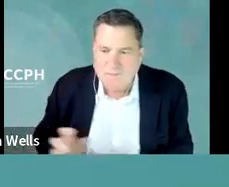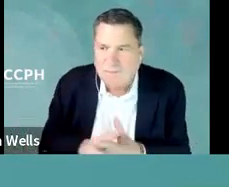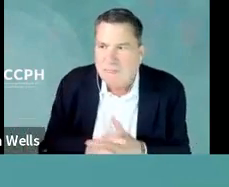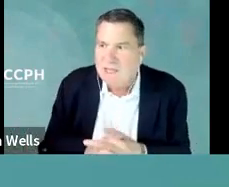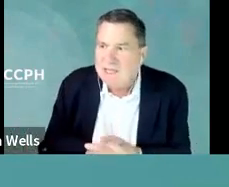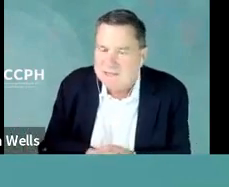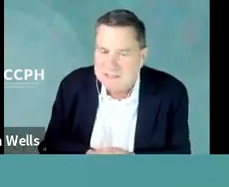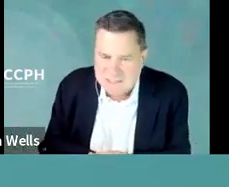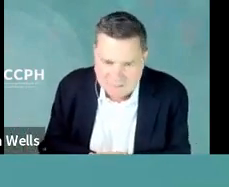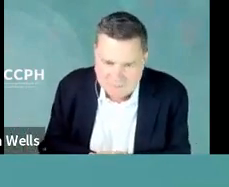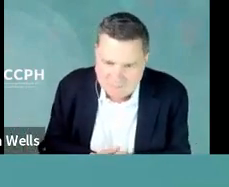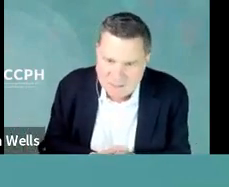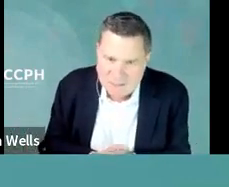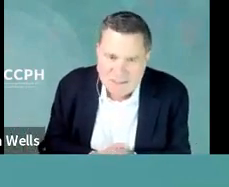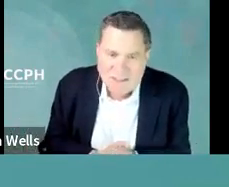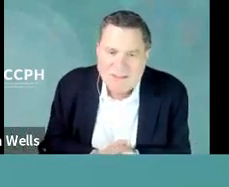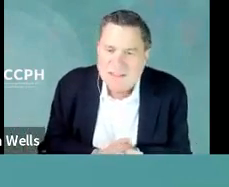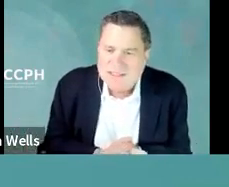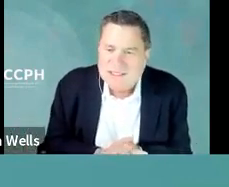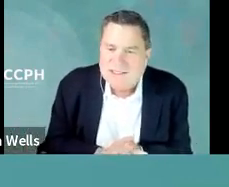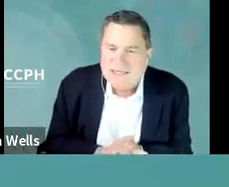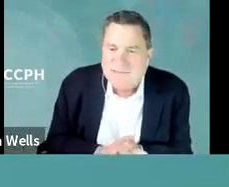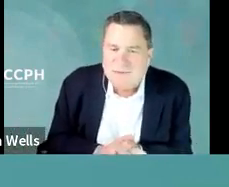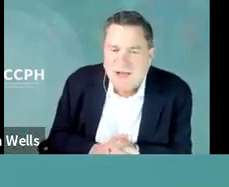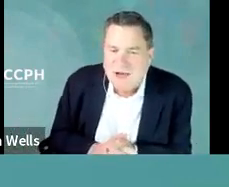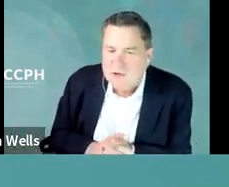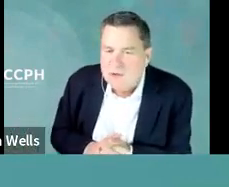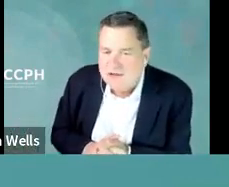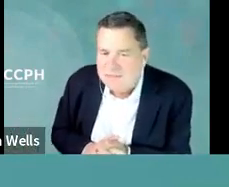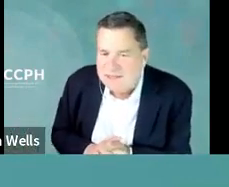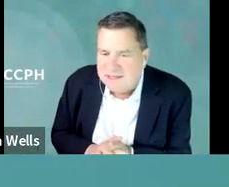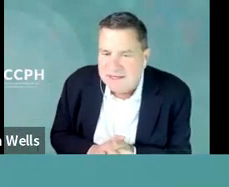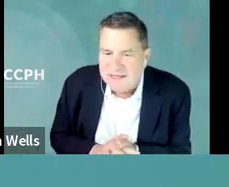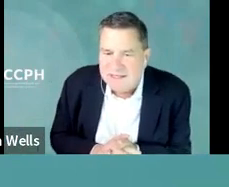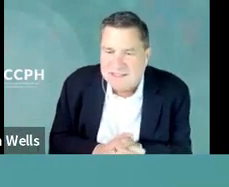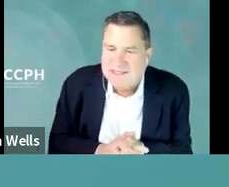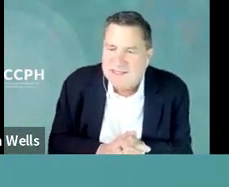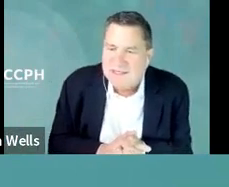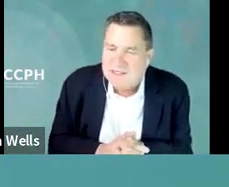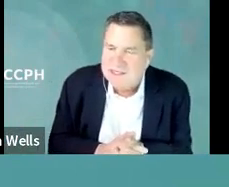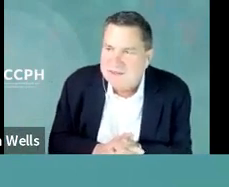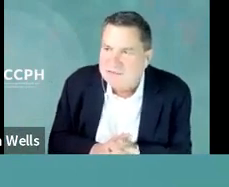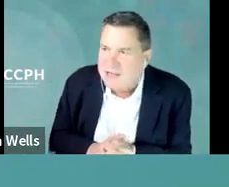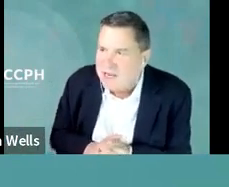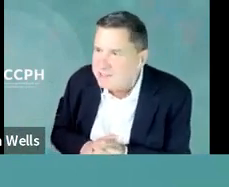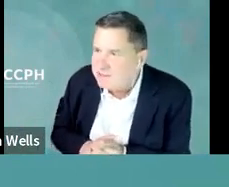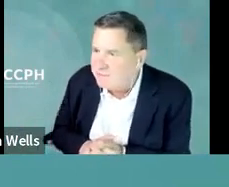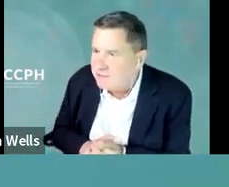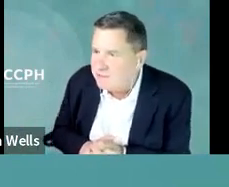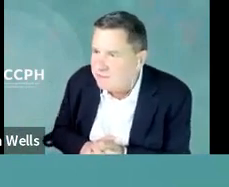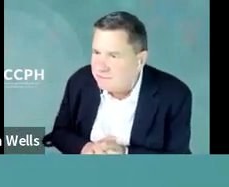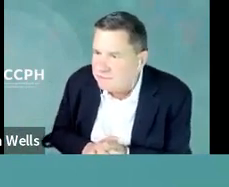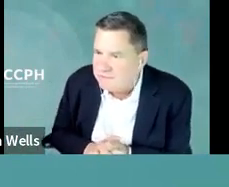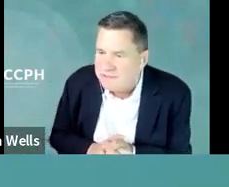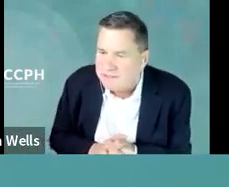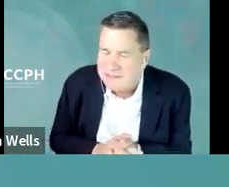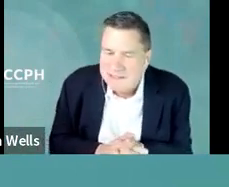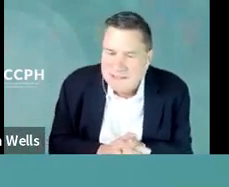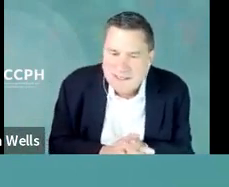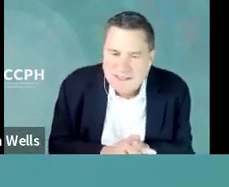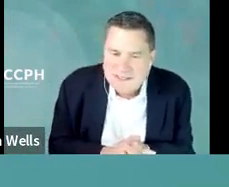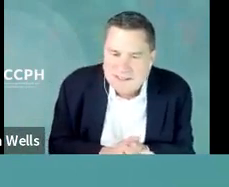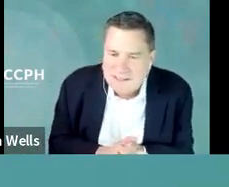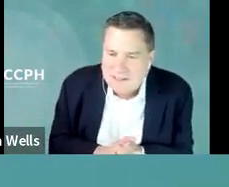Chat storm. In the chat, tell us an example of how you have been engaged in collective action for health